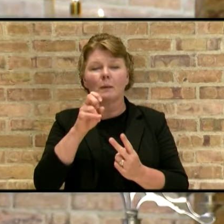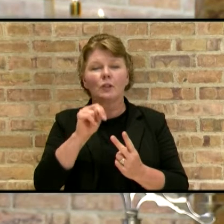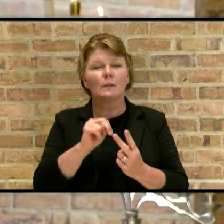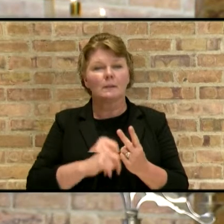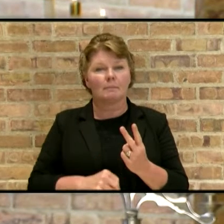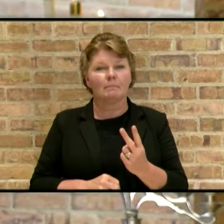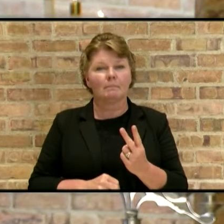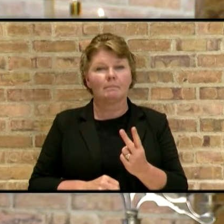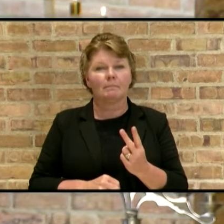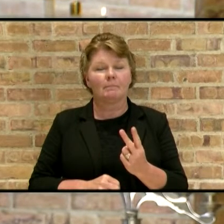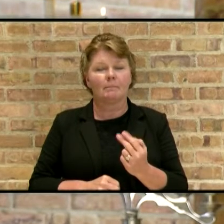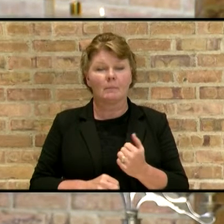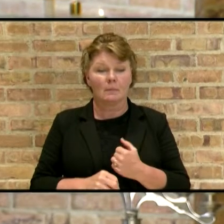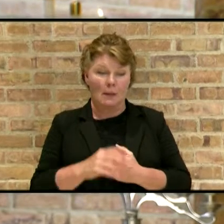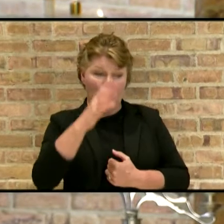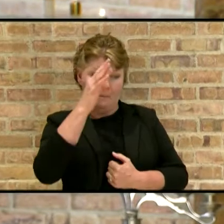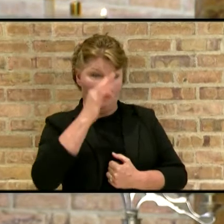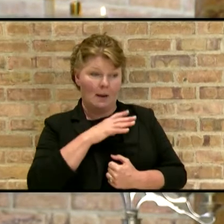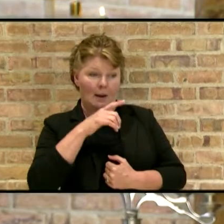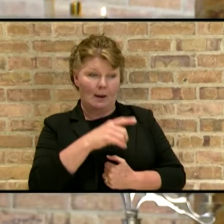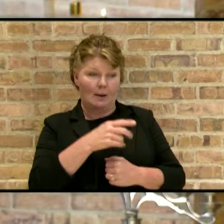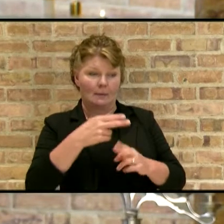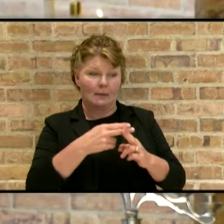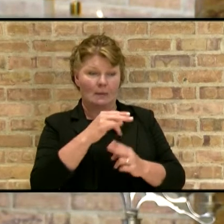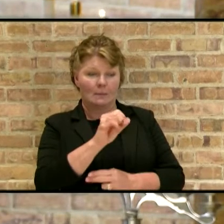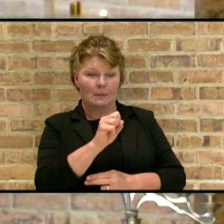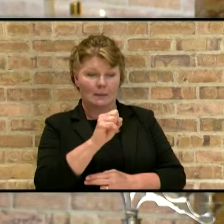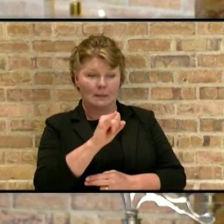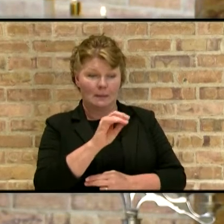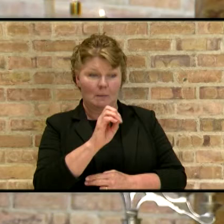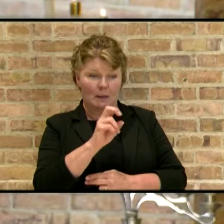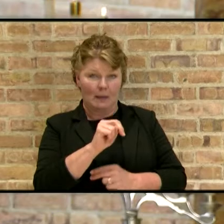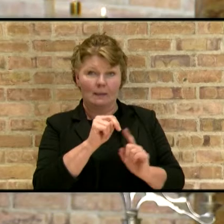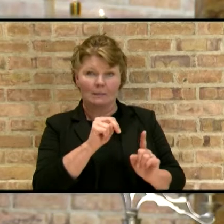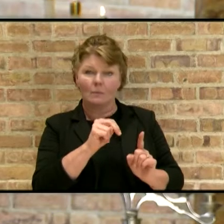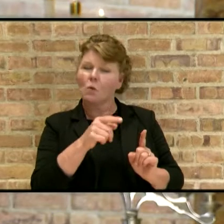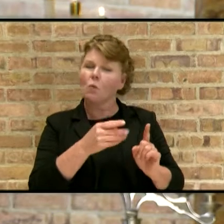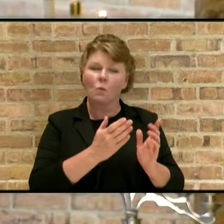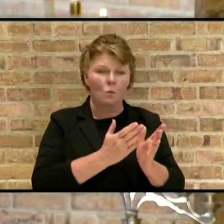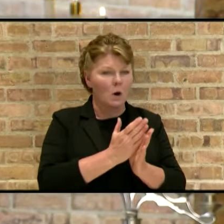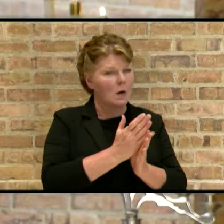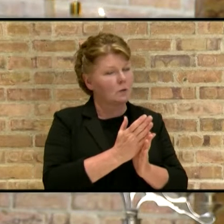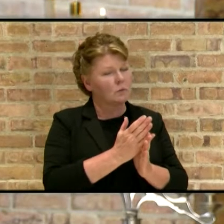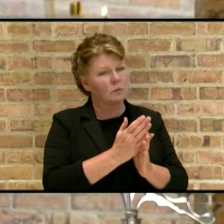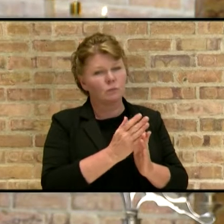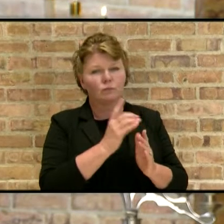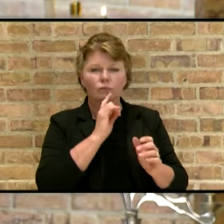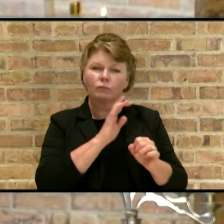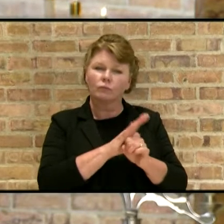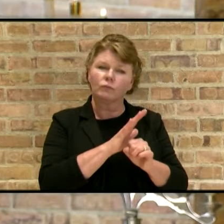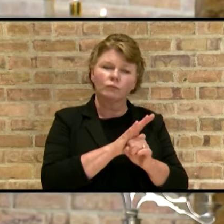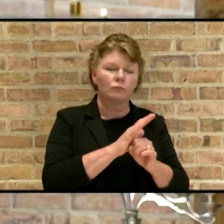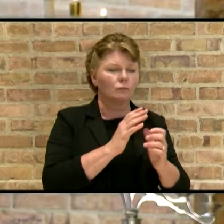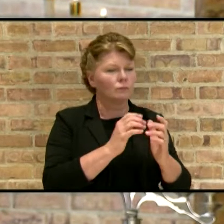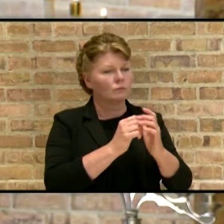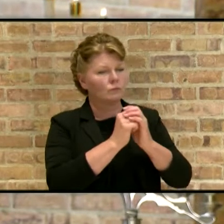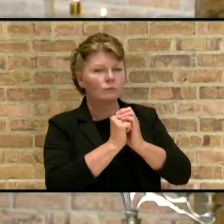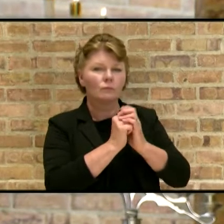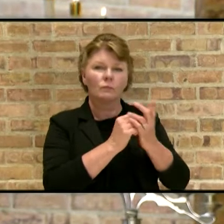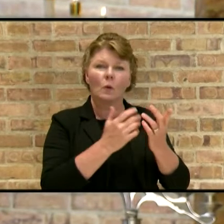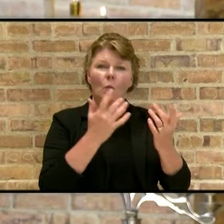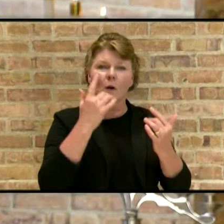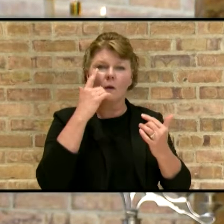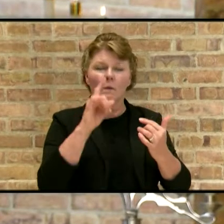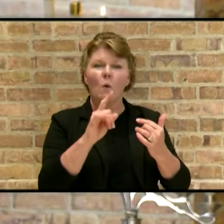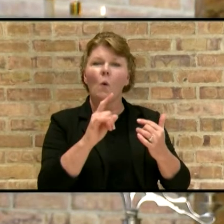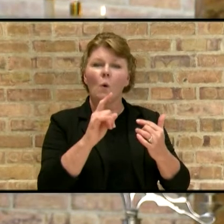in Jerusalem whose name was Simeon, and this man was a righteous and devout man waiting for the consolation